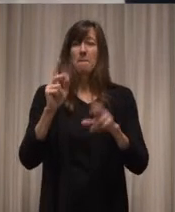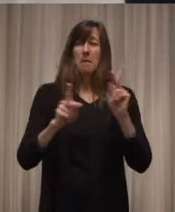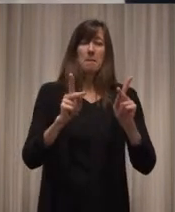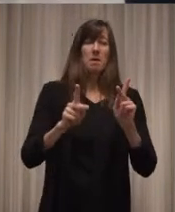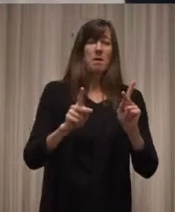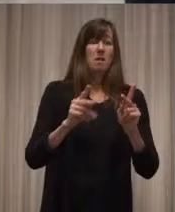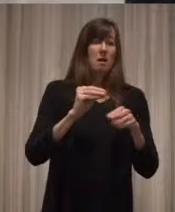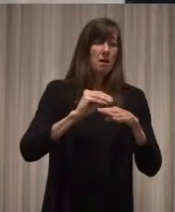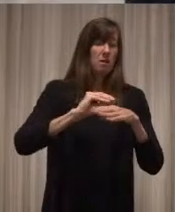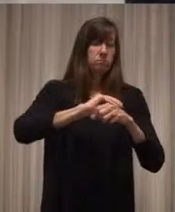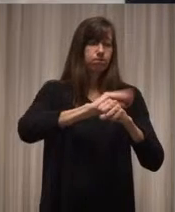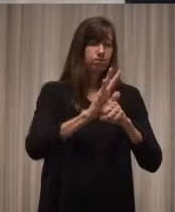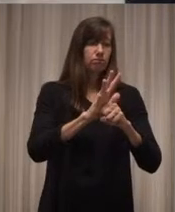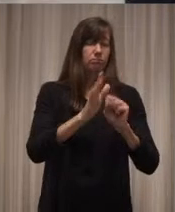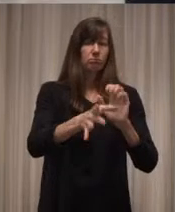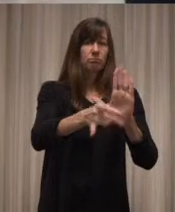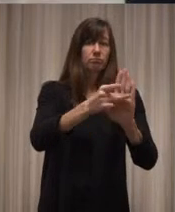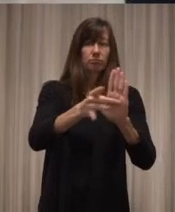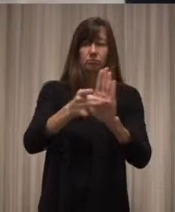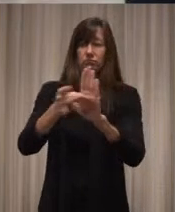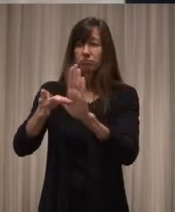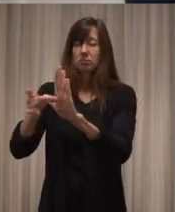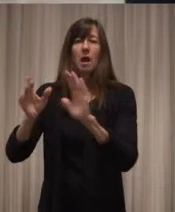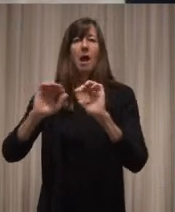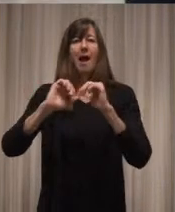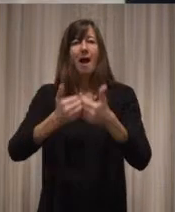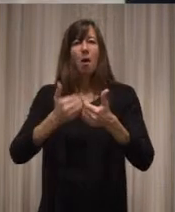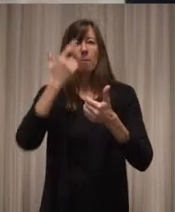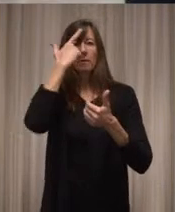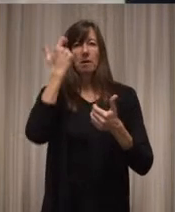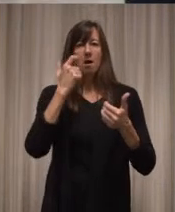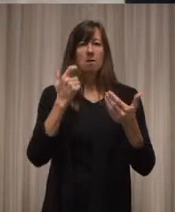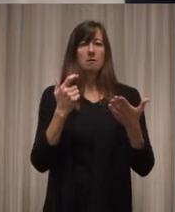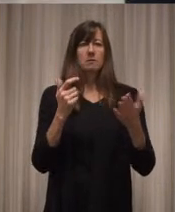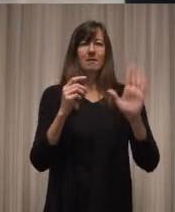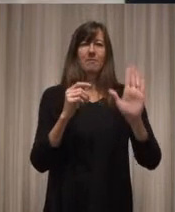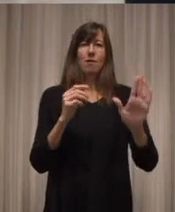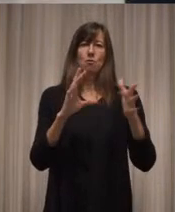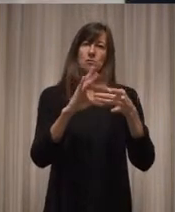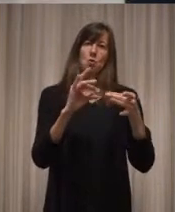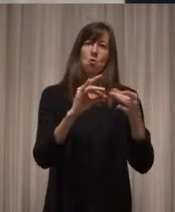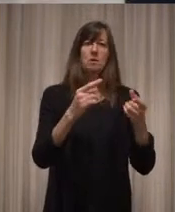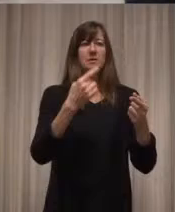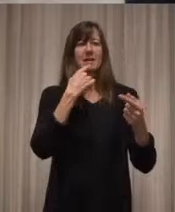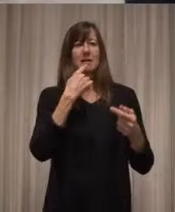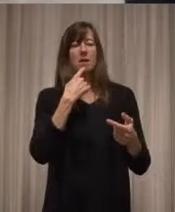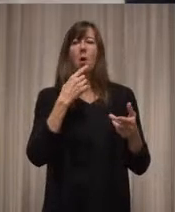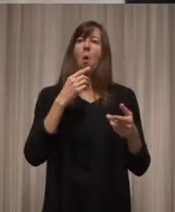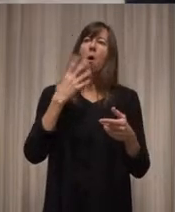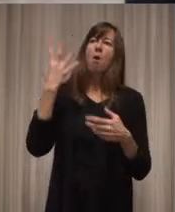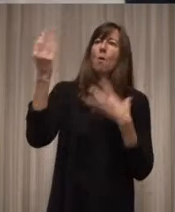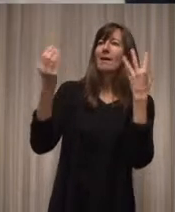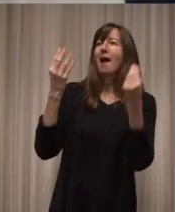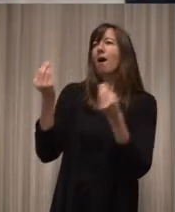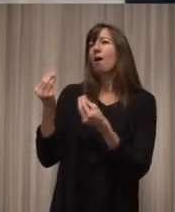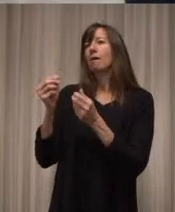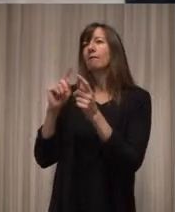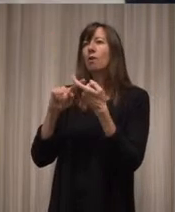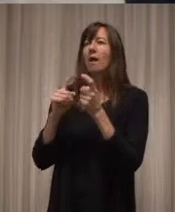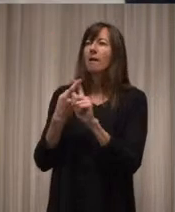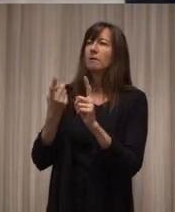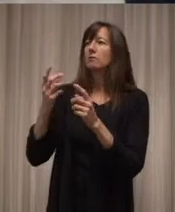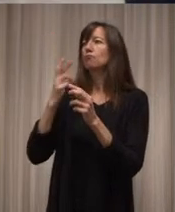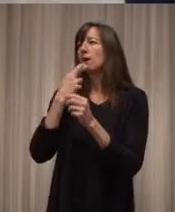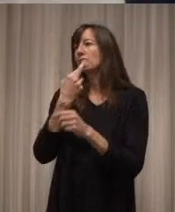social gatherings indoors, whether that was out at a restaurant or largely in